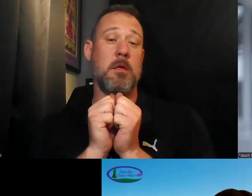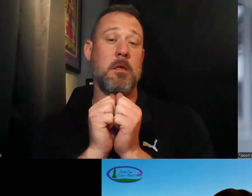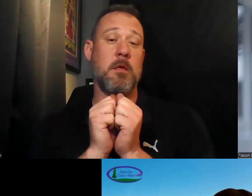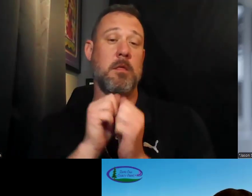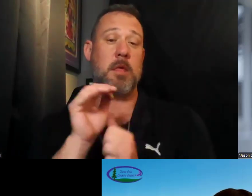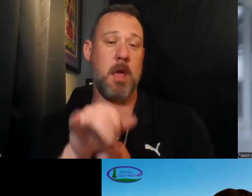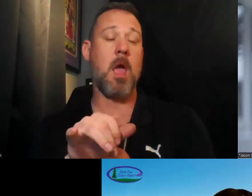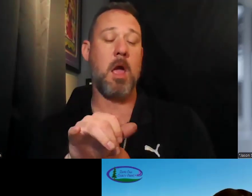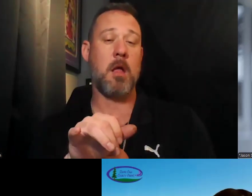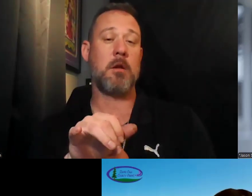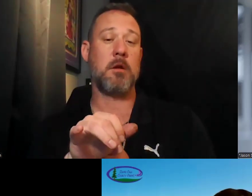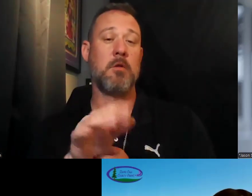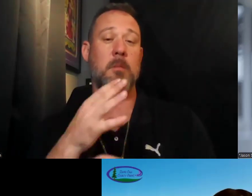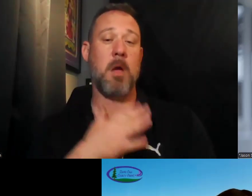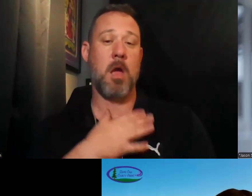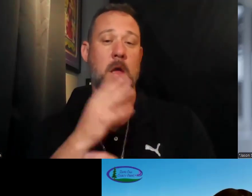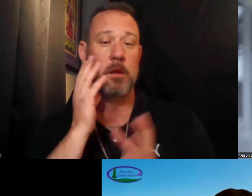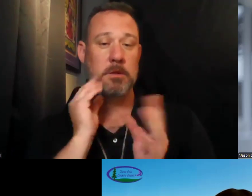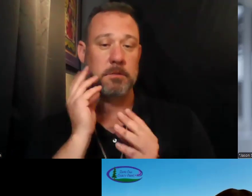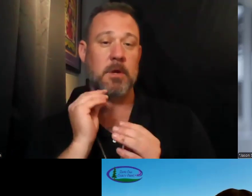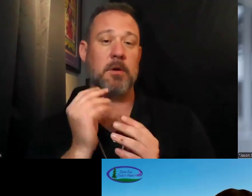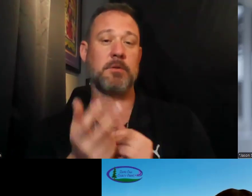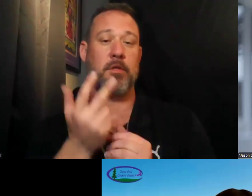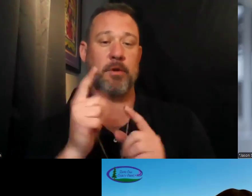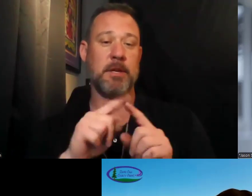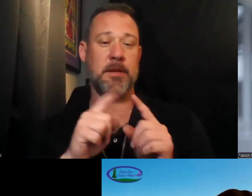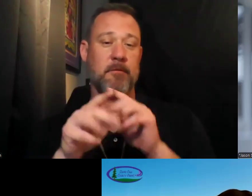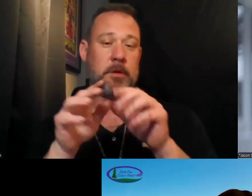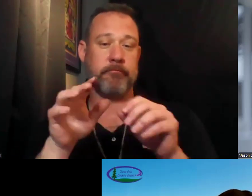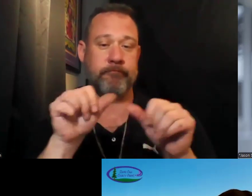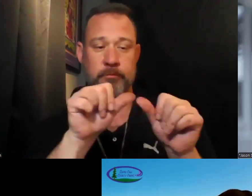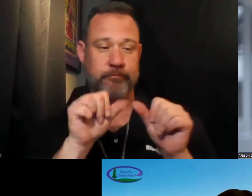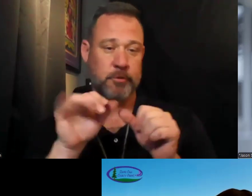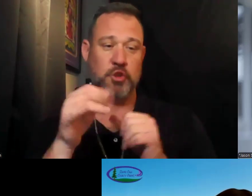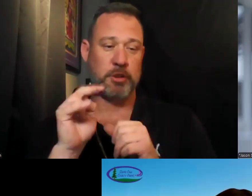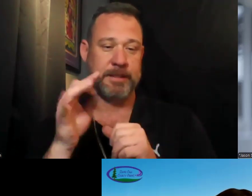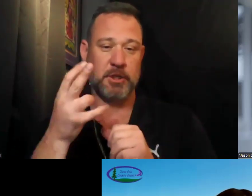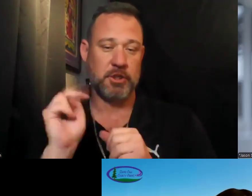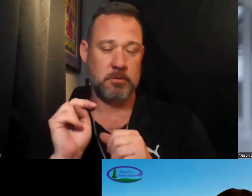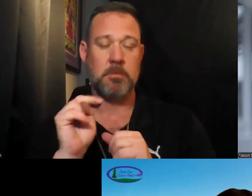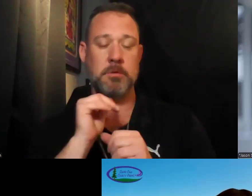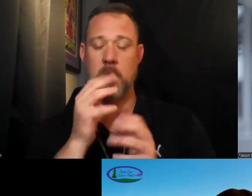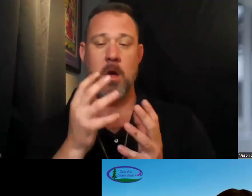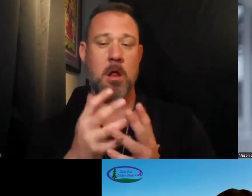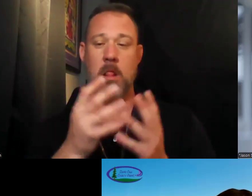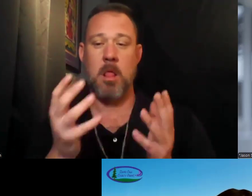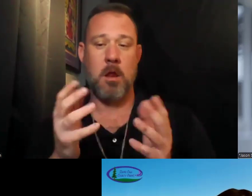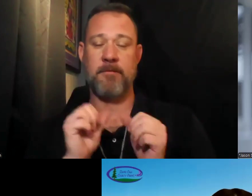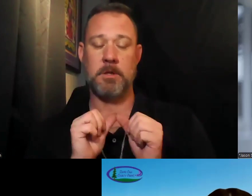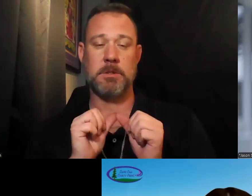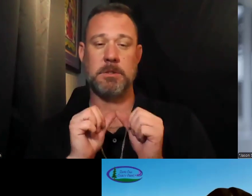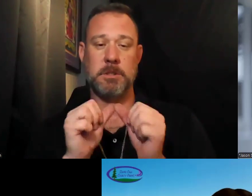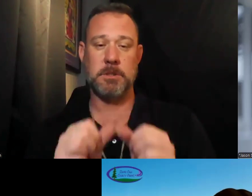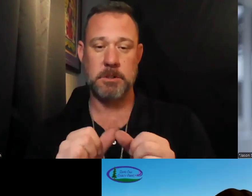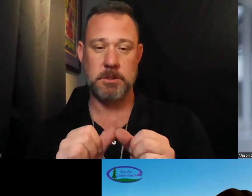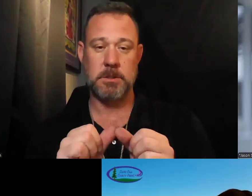there is my experience working in 3 different jurisdictions. There is not a lot of consistency, if